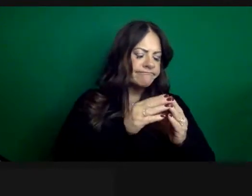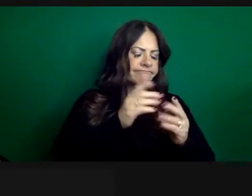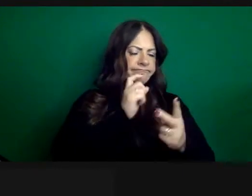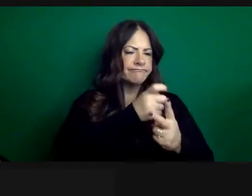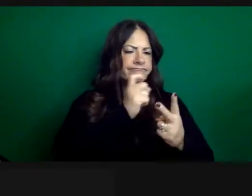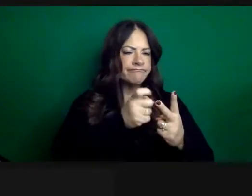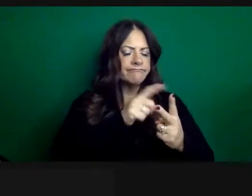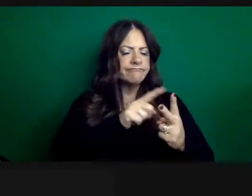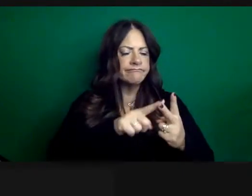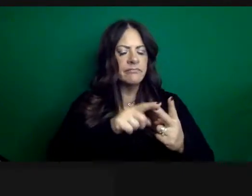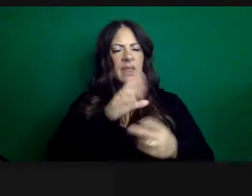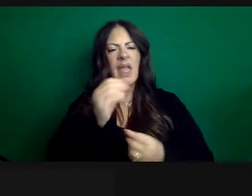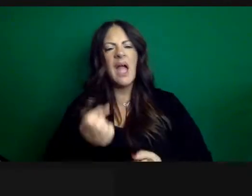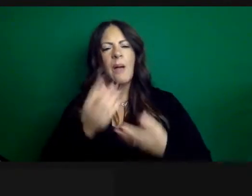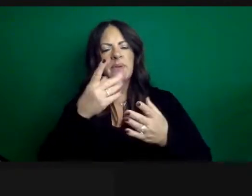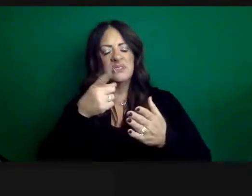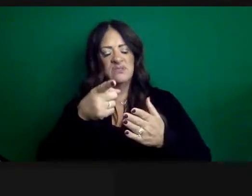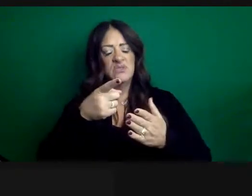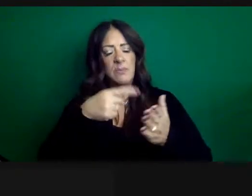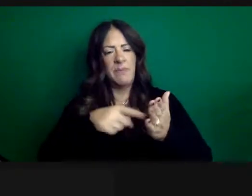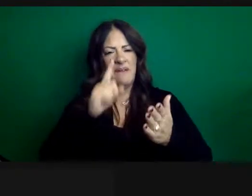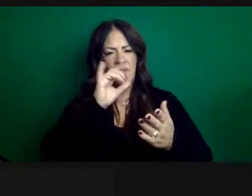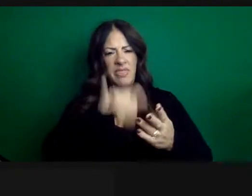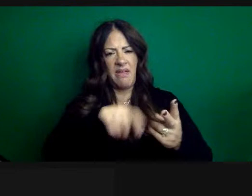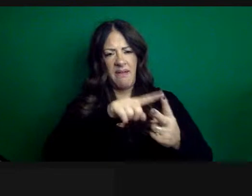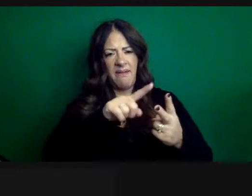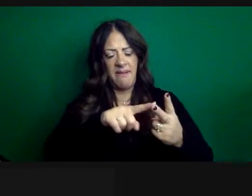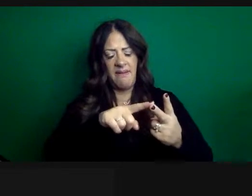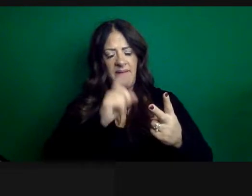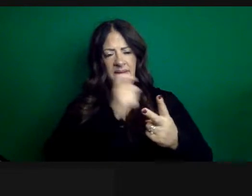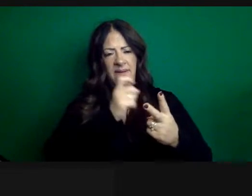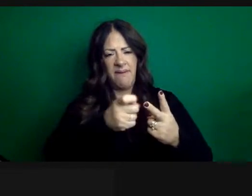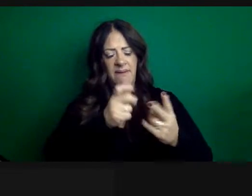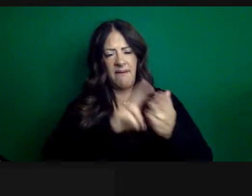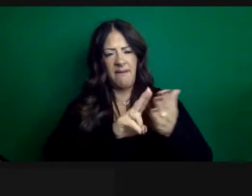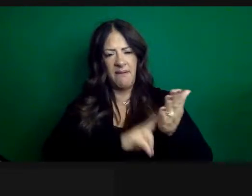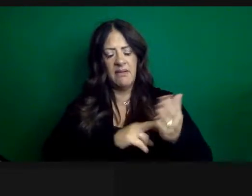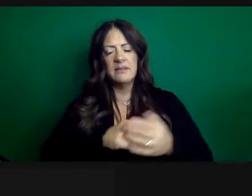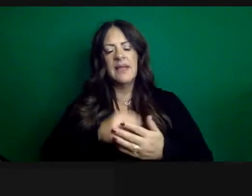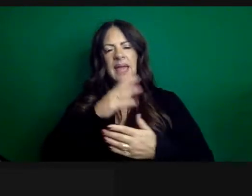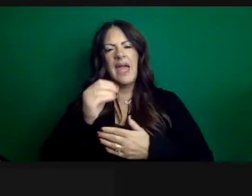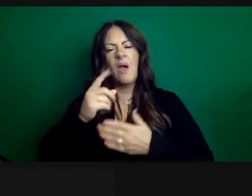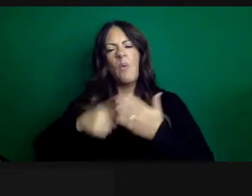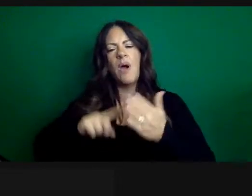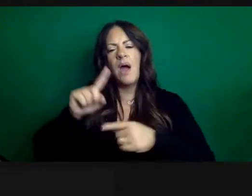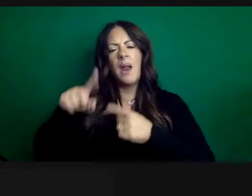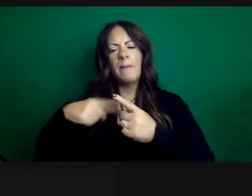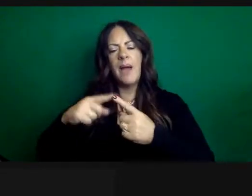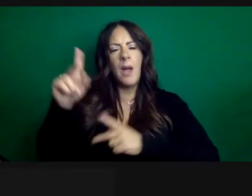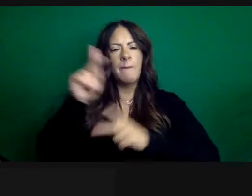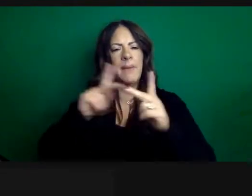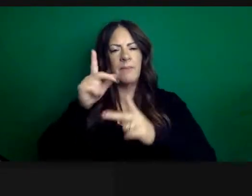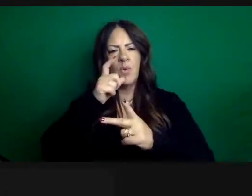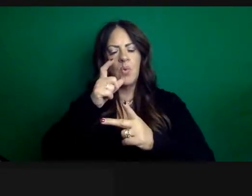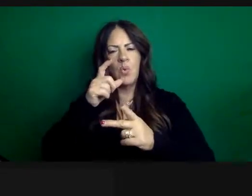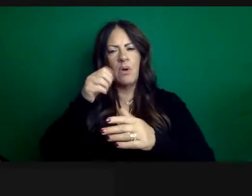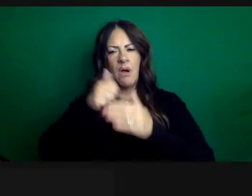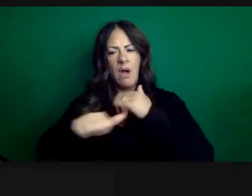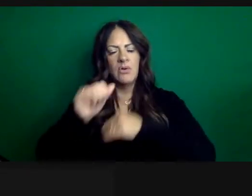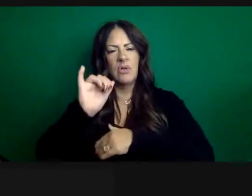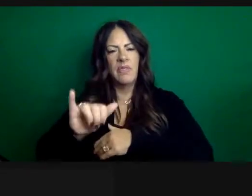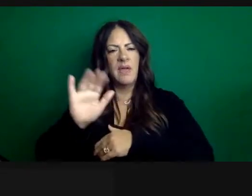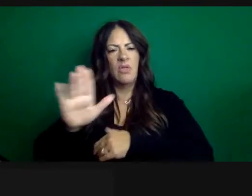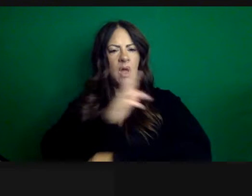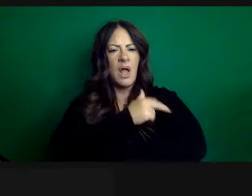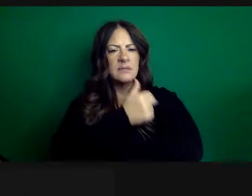this? And what is it going to mean for people who are already waiting for appointments through the hospital, counties, their counties